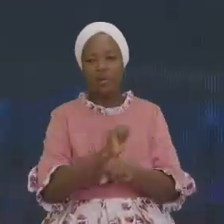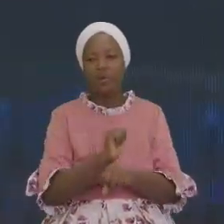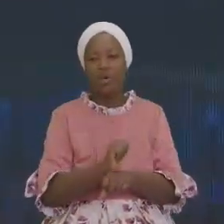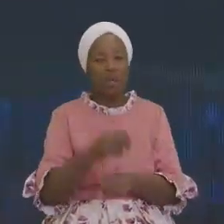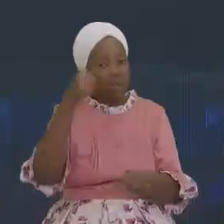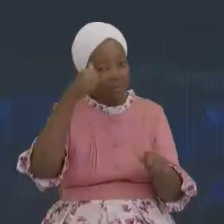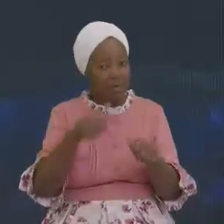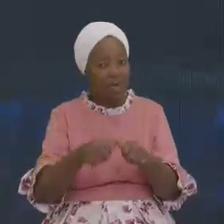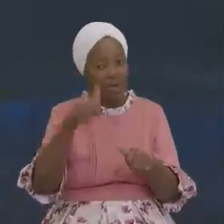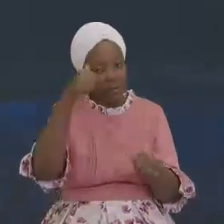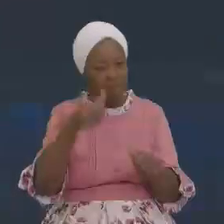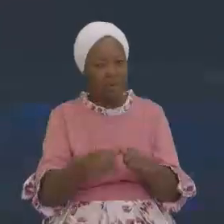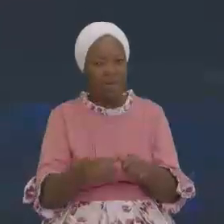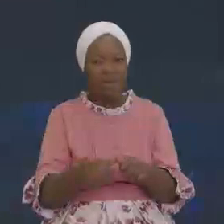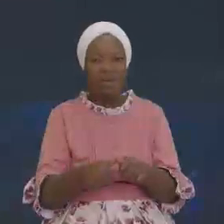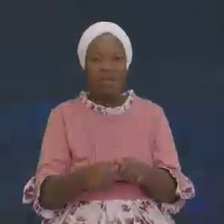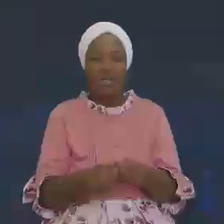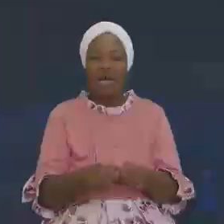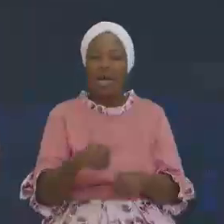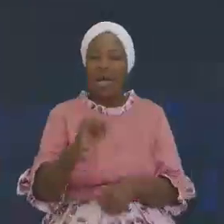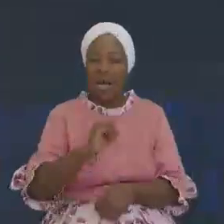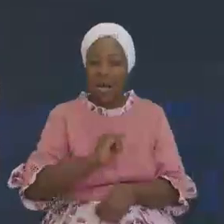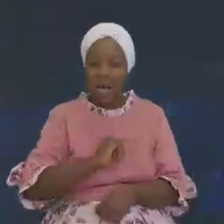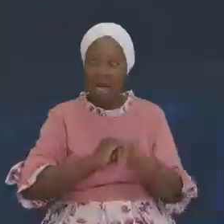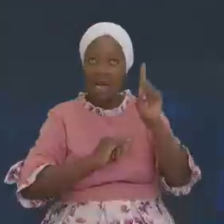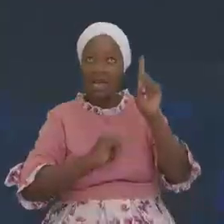Remember, I am the door.